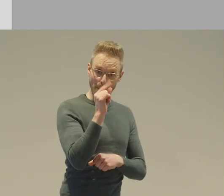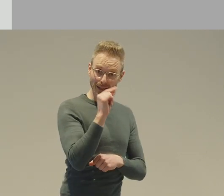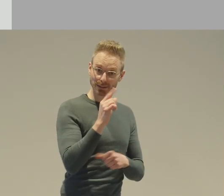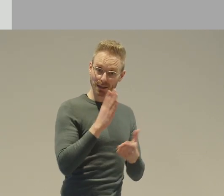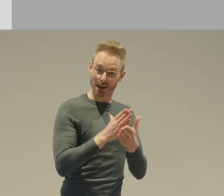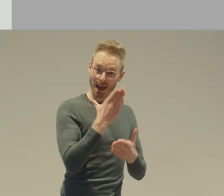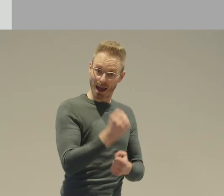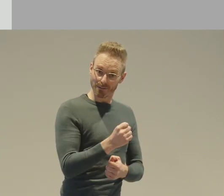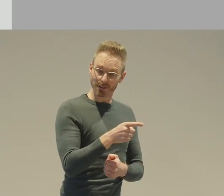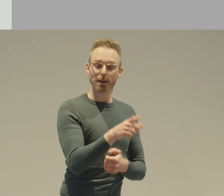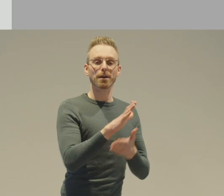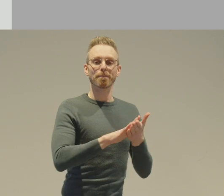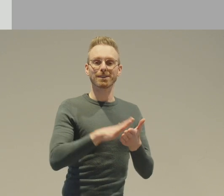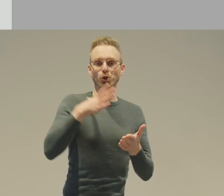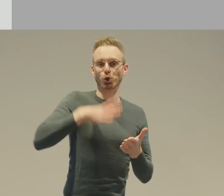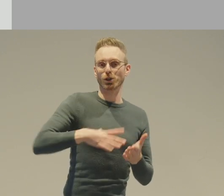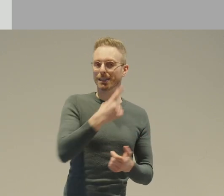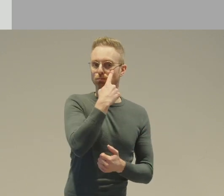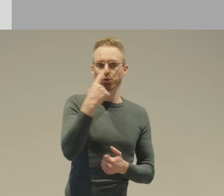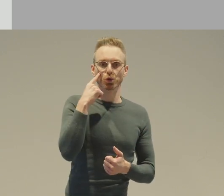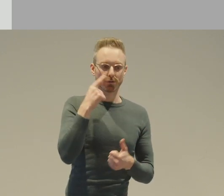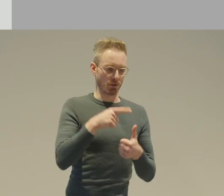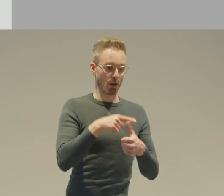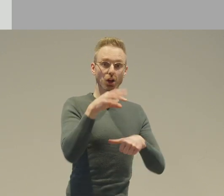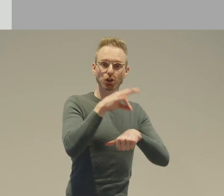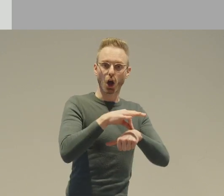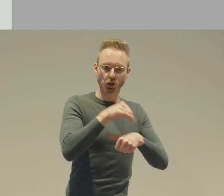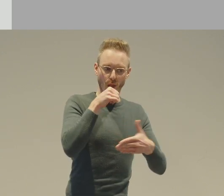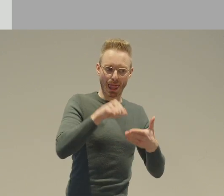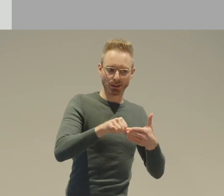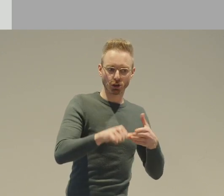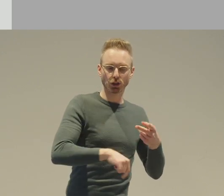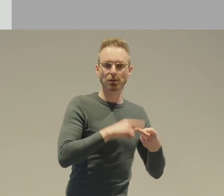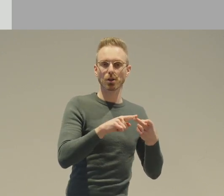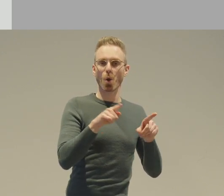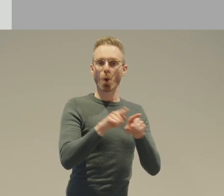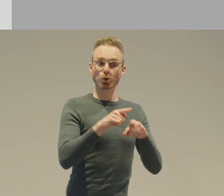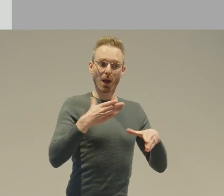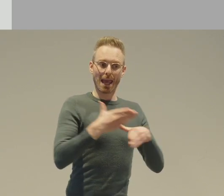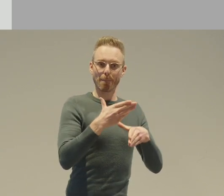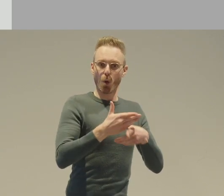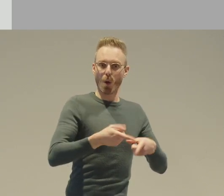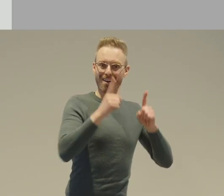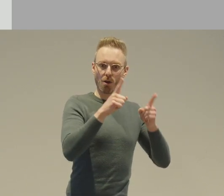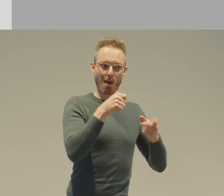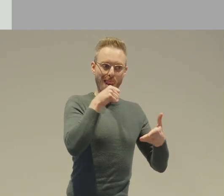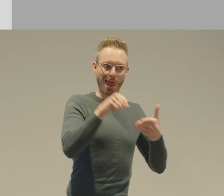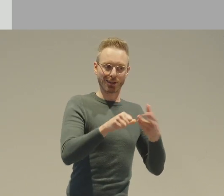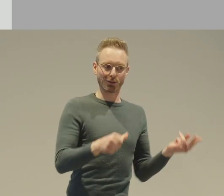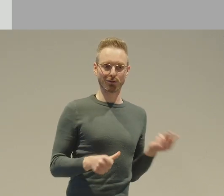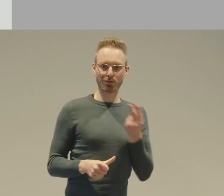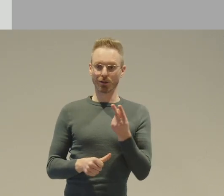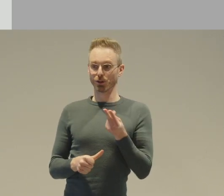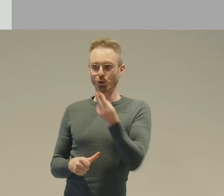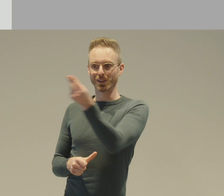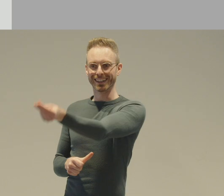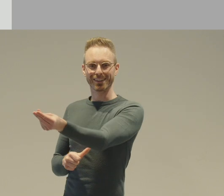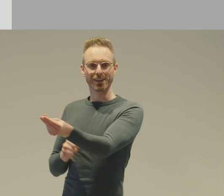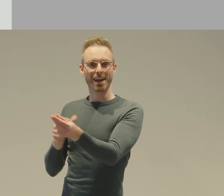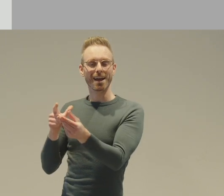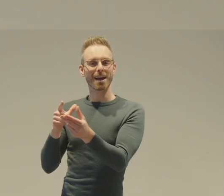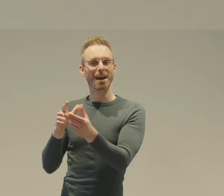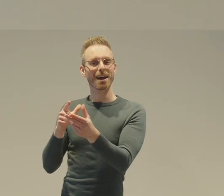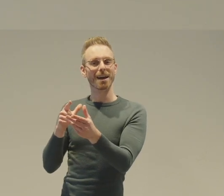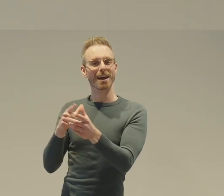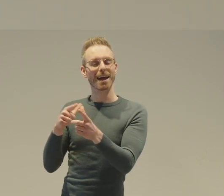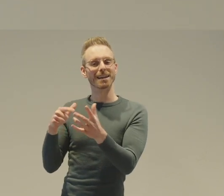to have that proof so that you don't risk that person's benefits by applying for access to work. DWP is all relatively connected.